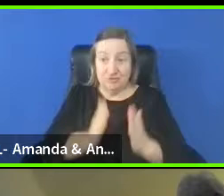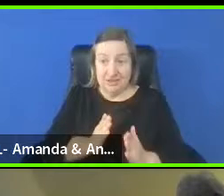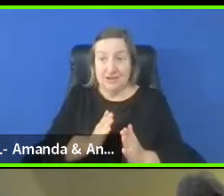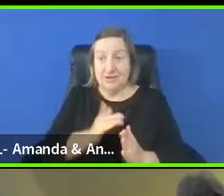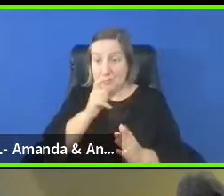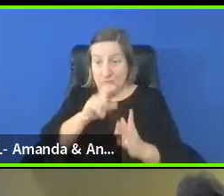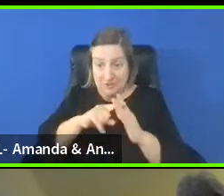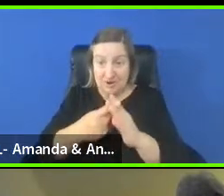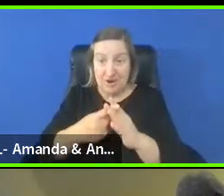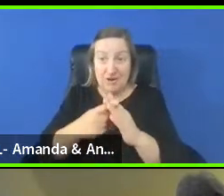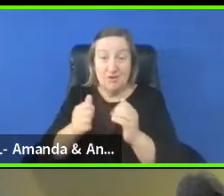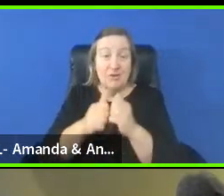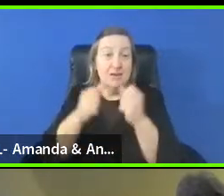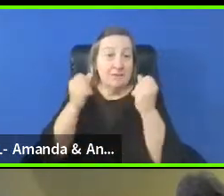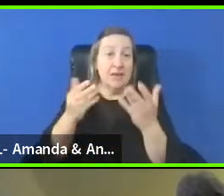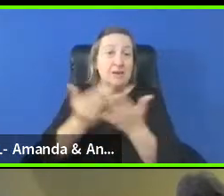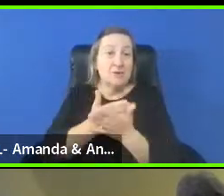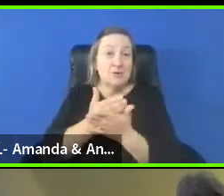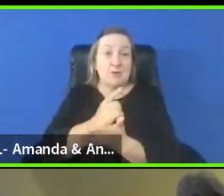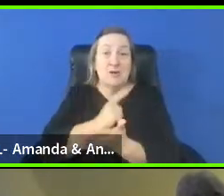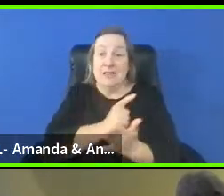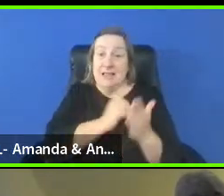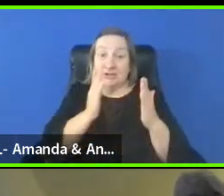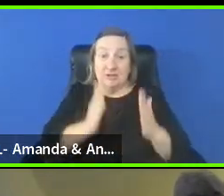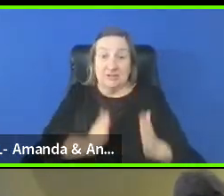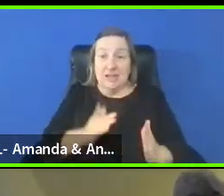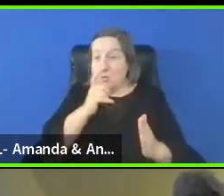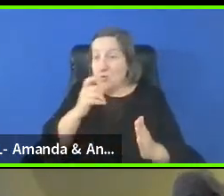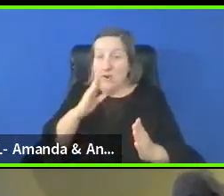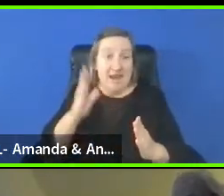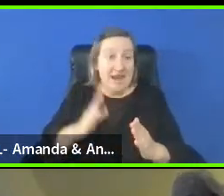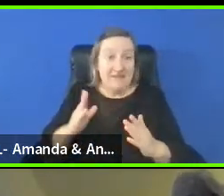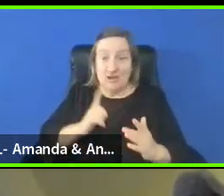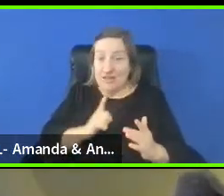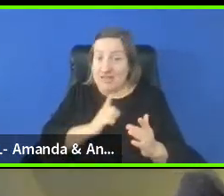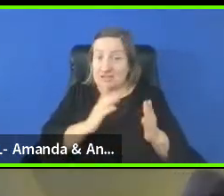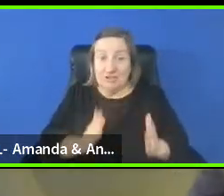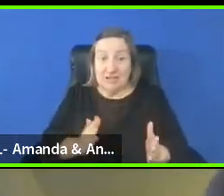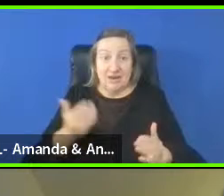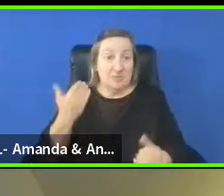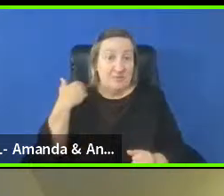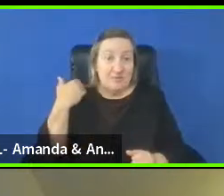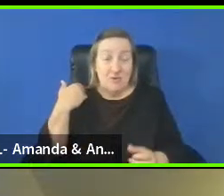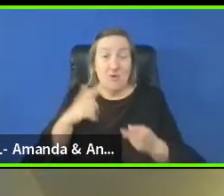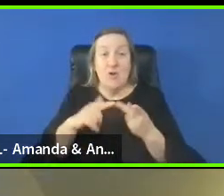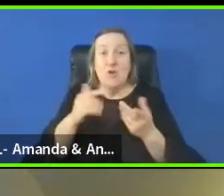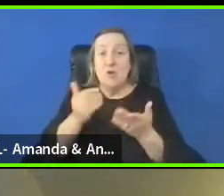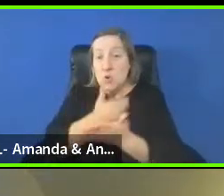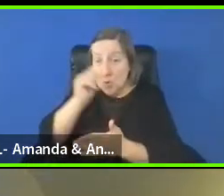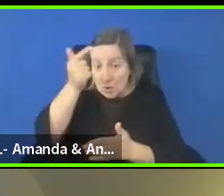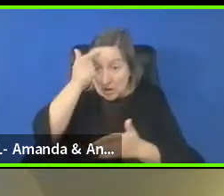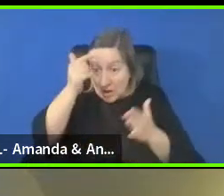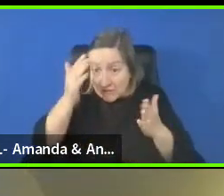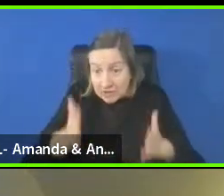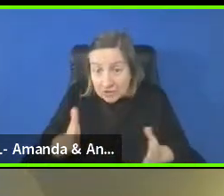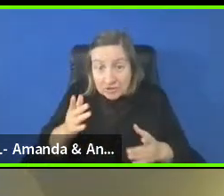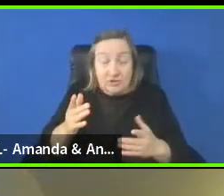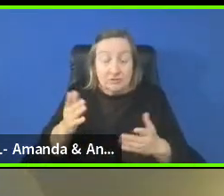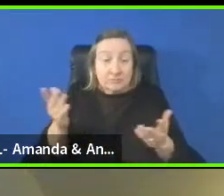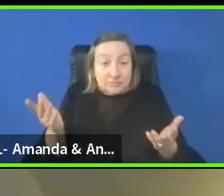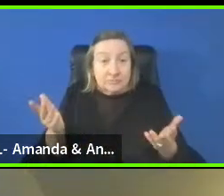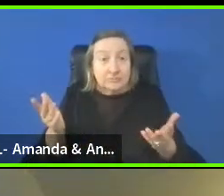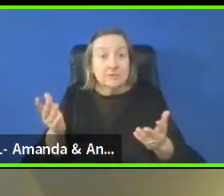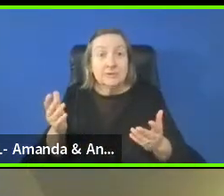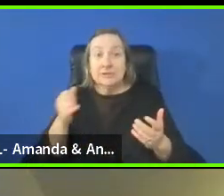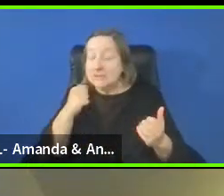with many new legislators who have never been in the legislature before. We've got a new governor that's coming in, and it's not a